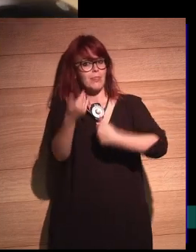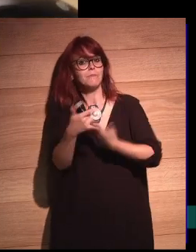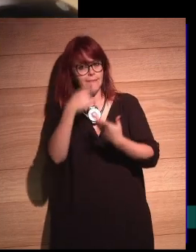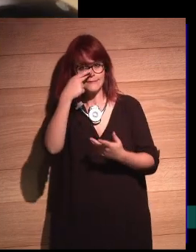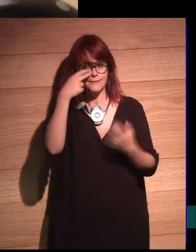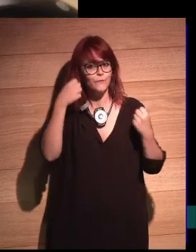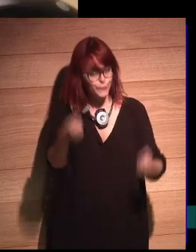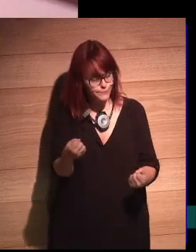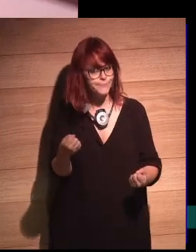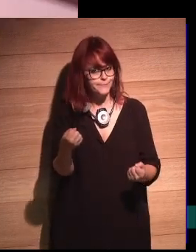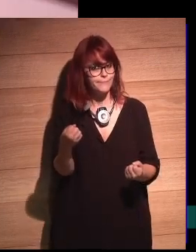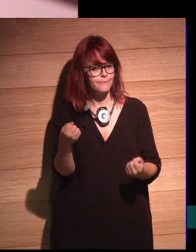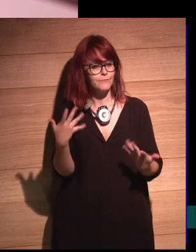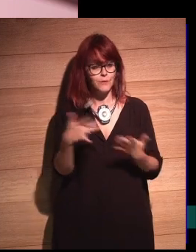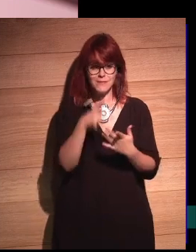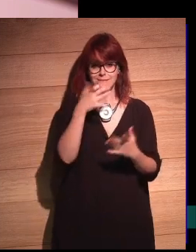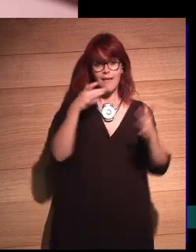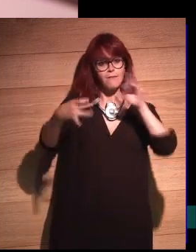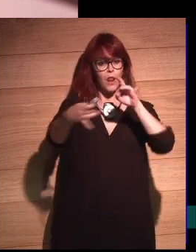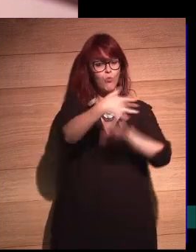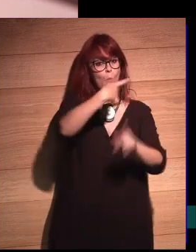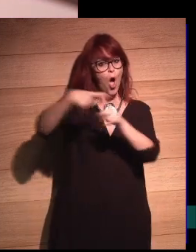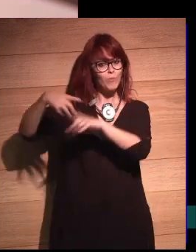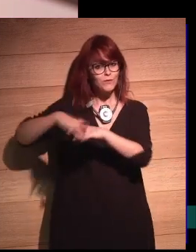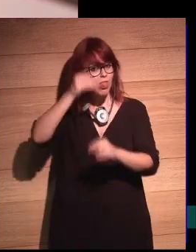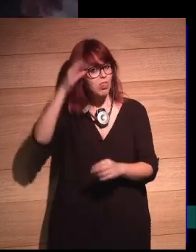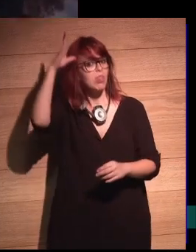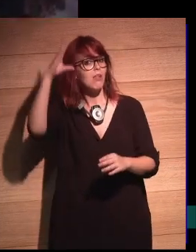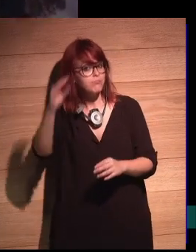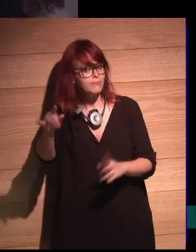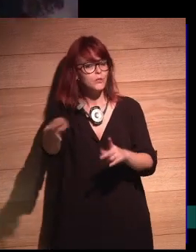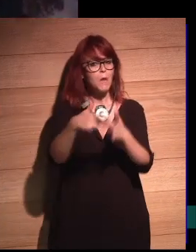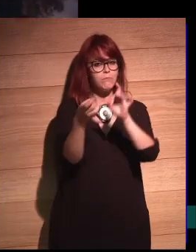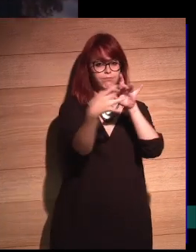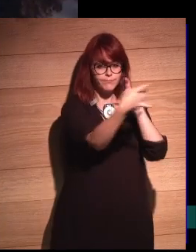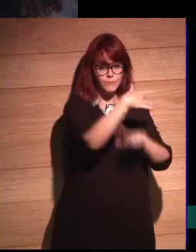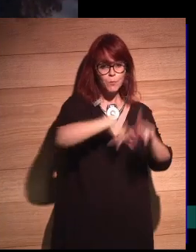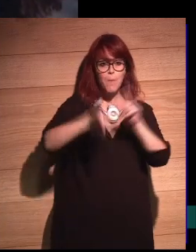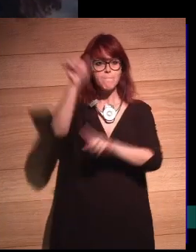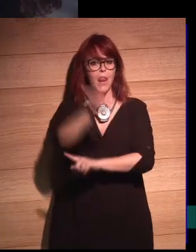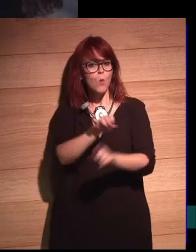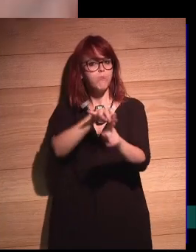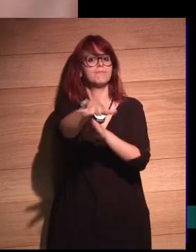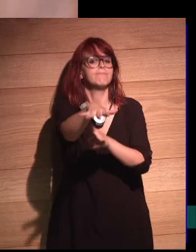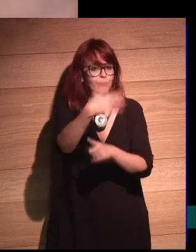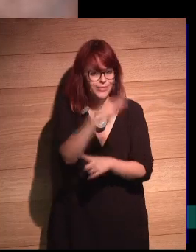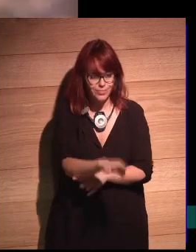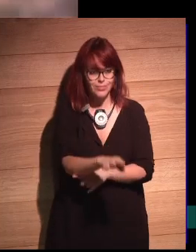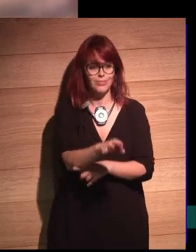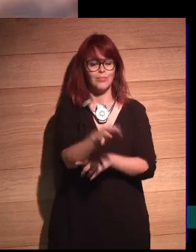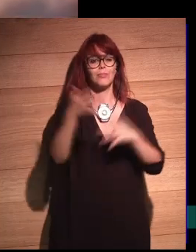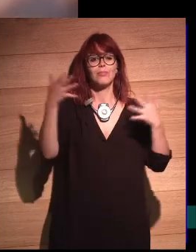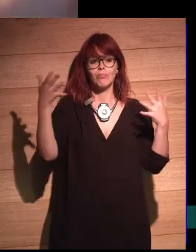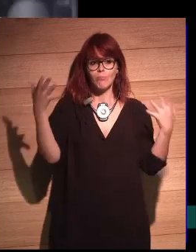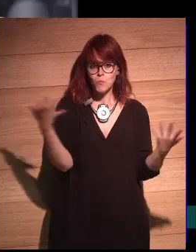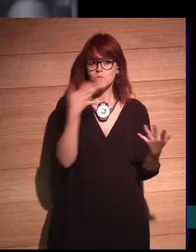If you interact with one of the smart objects, has an influence on the film. So for example, one of them is the